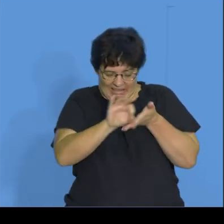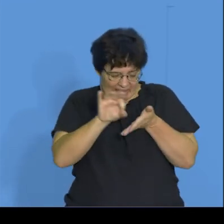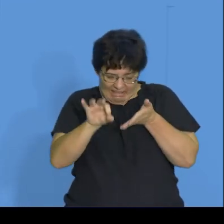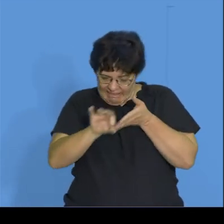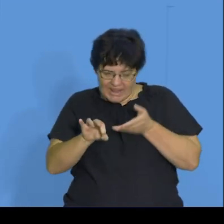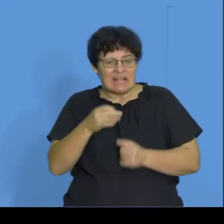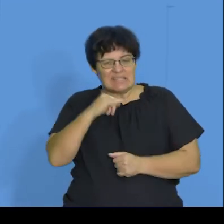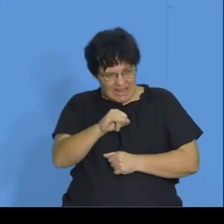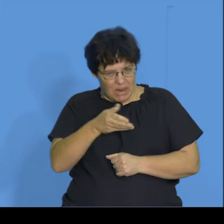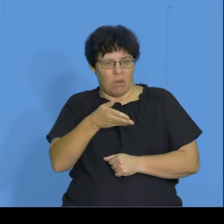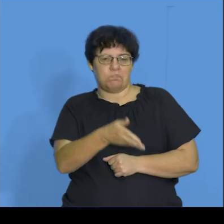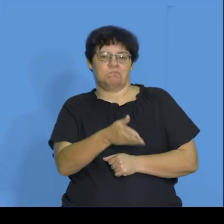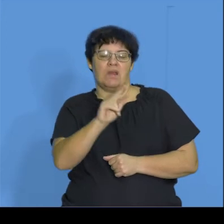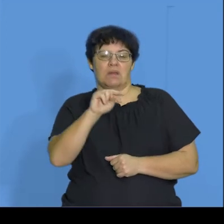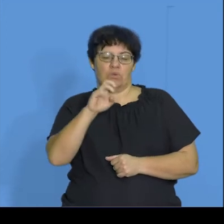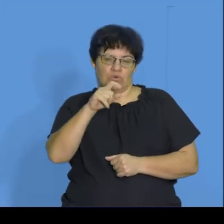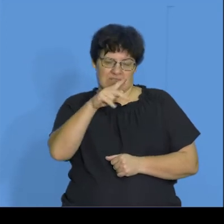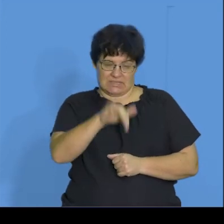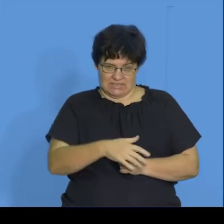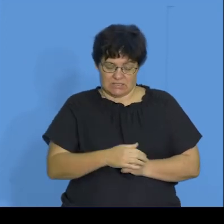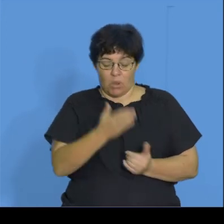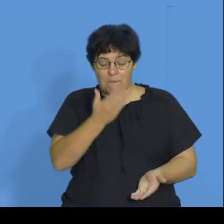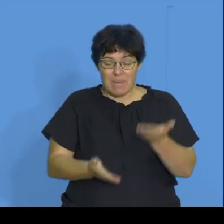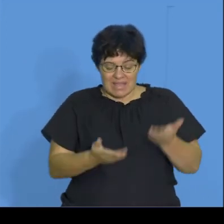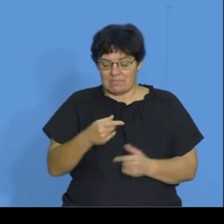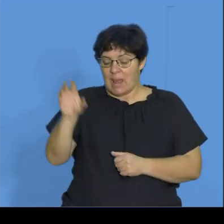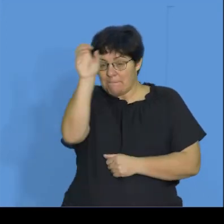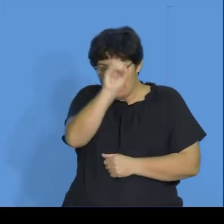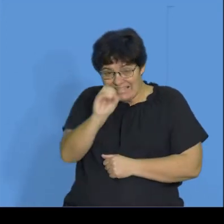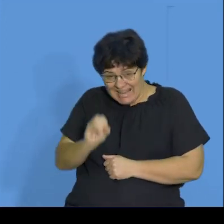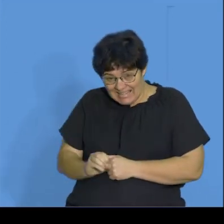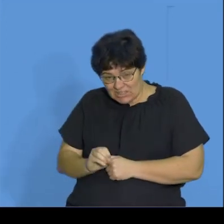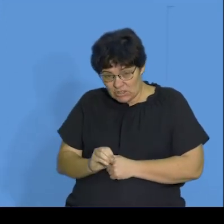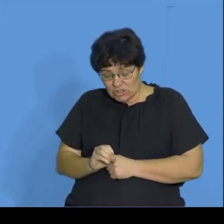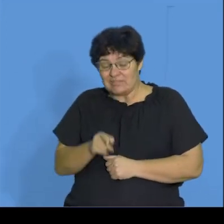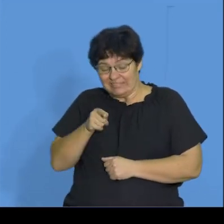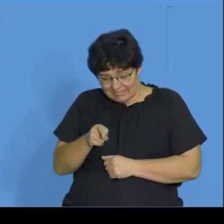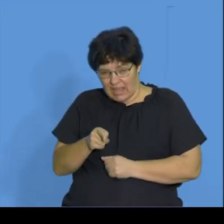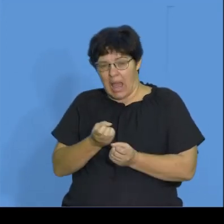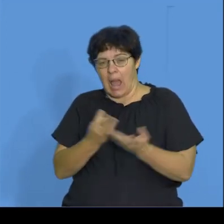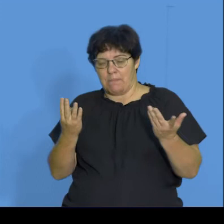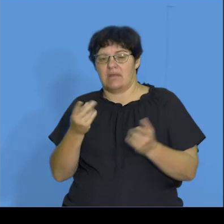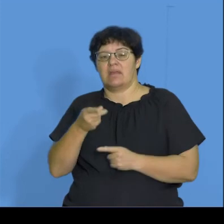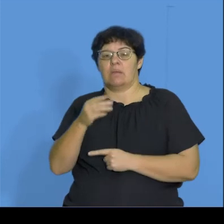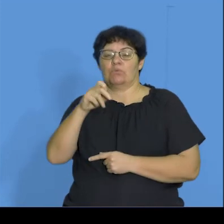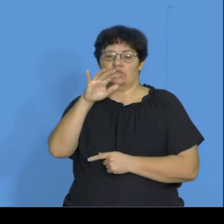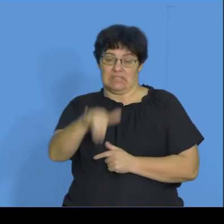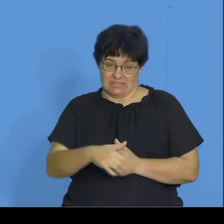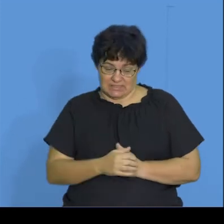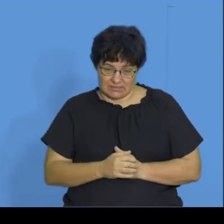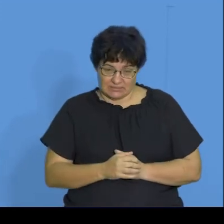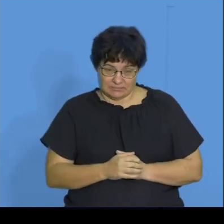the pure substance can be expressed as a percentage of the whole sample. This is what gives us the percentage